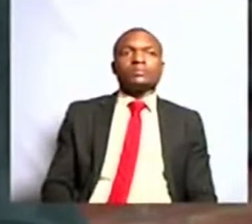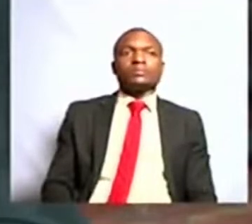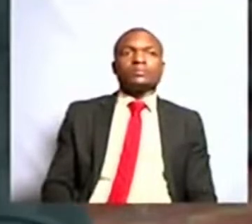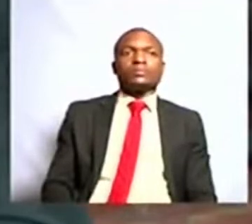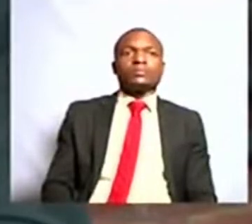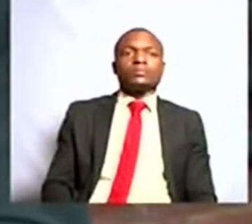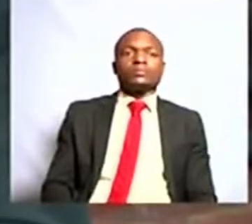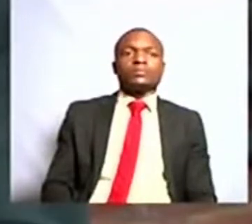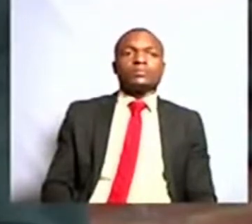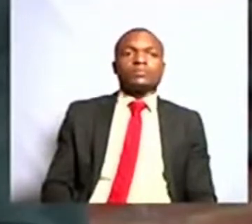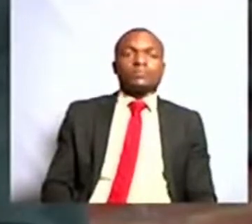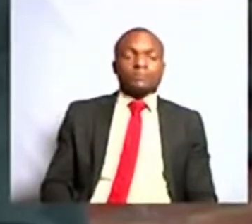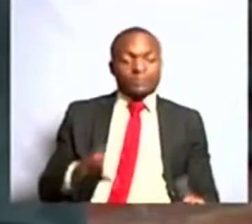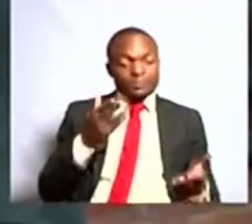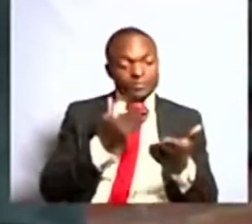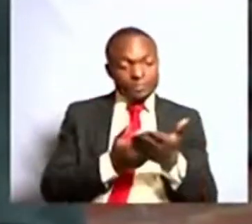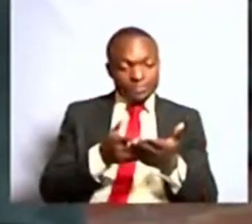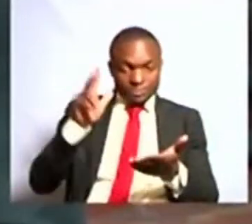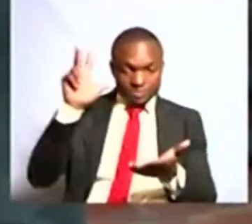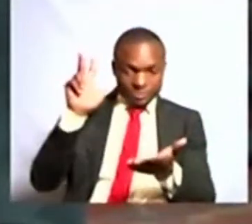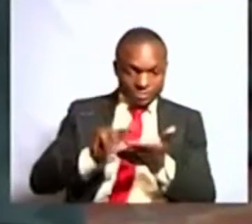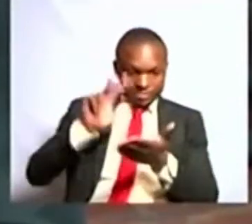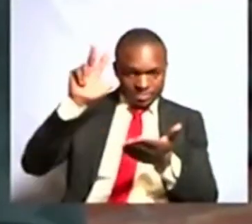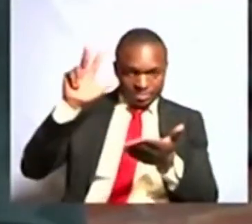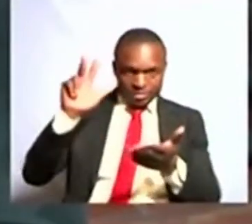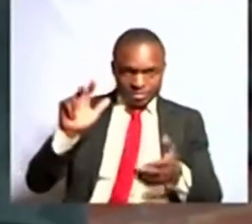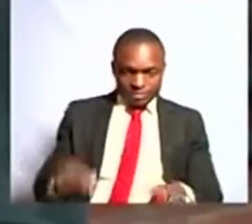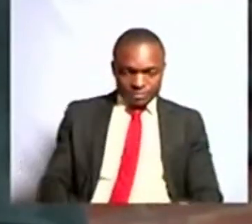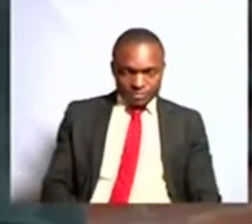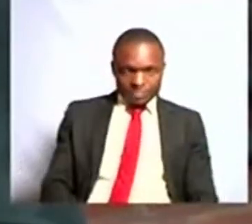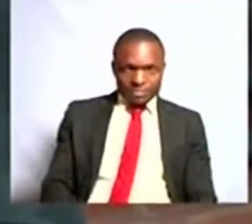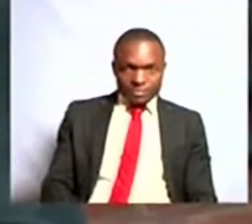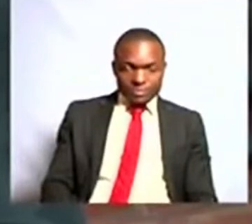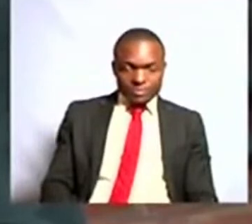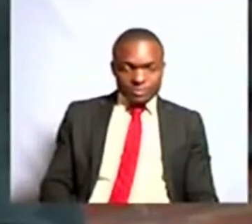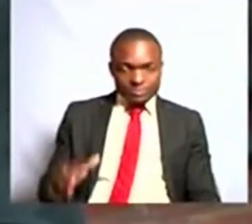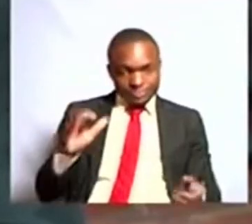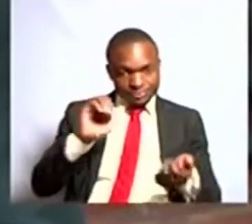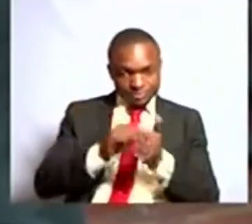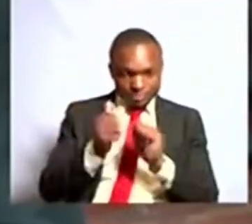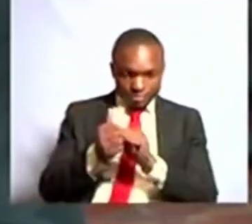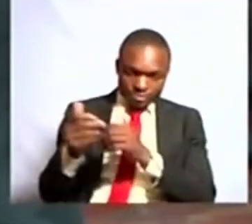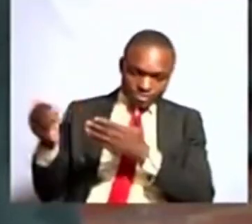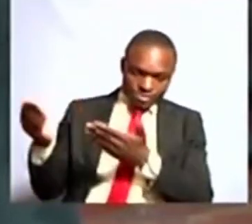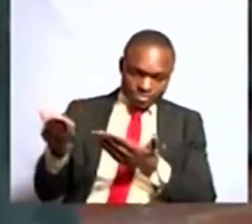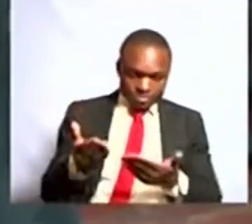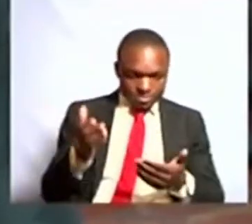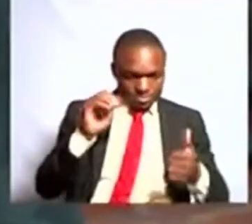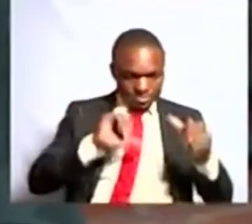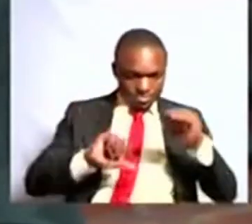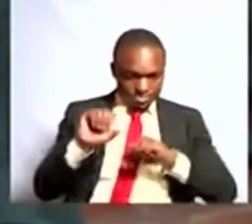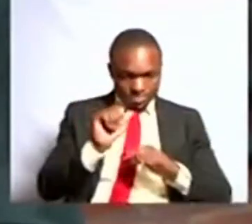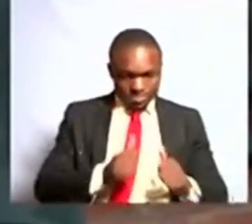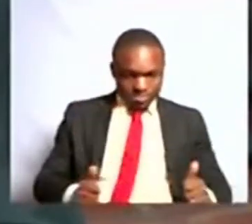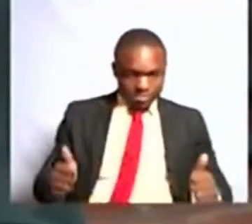Okay, so this was approved, and the query that is coming from Auditor General is